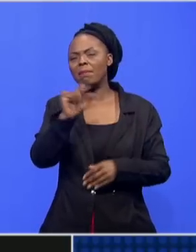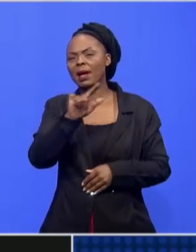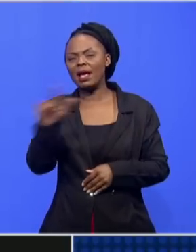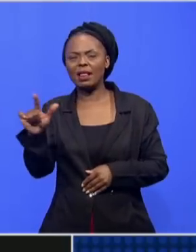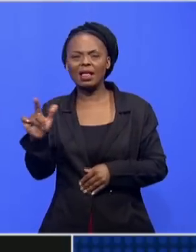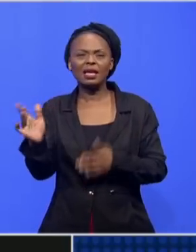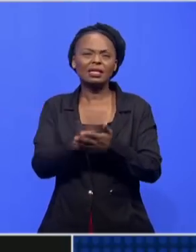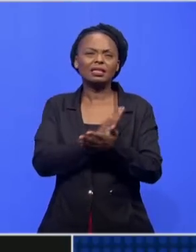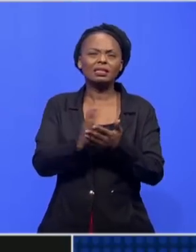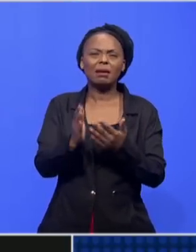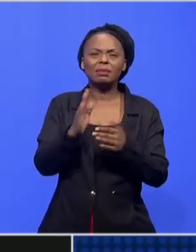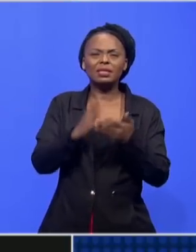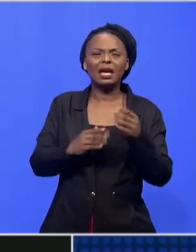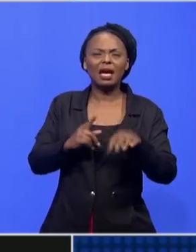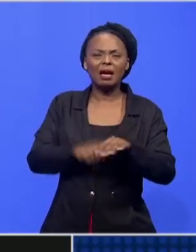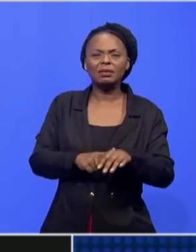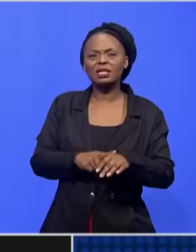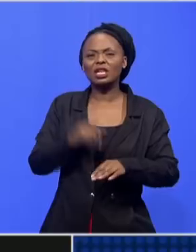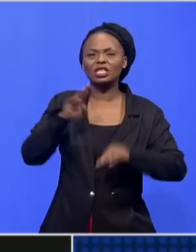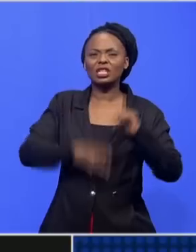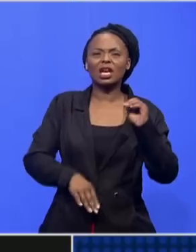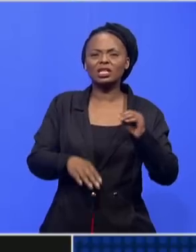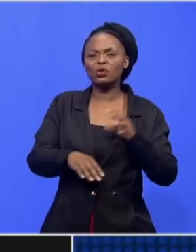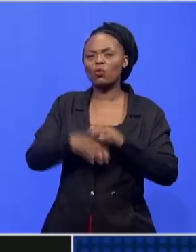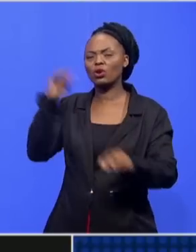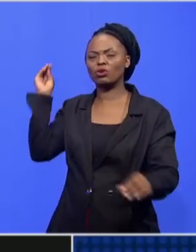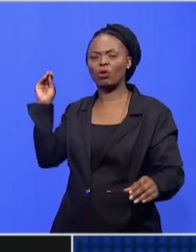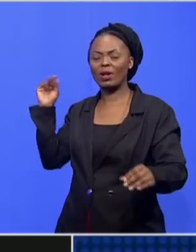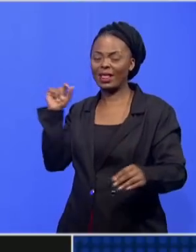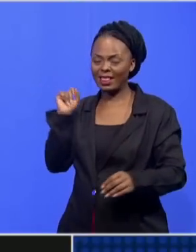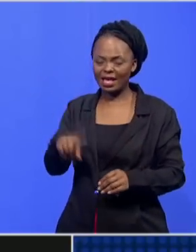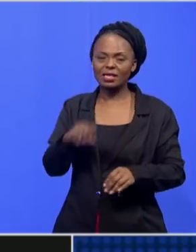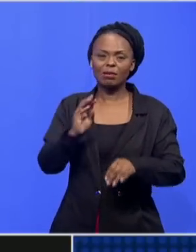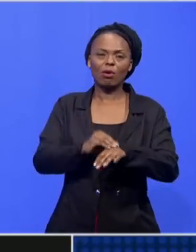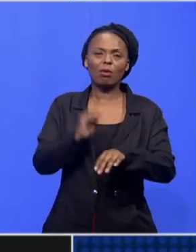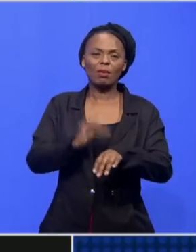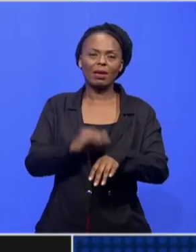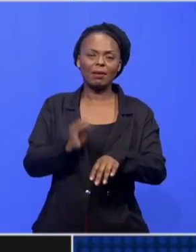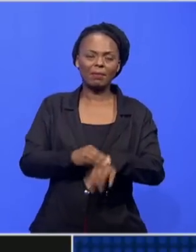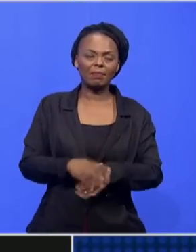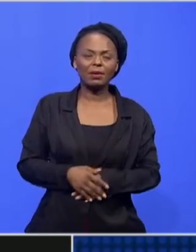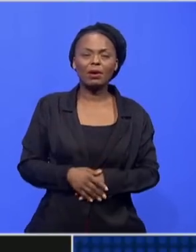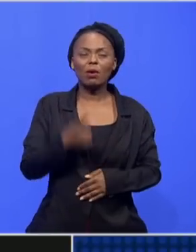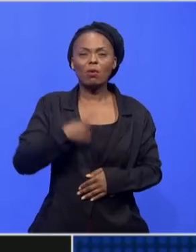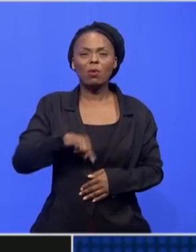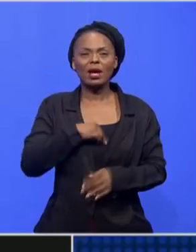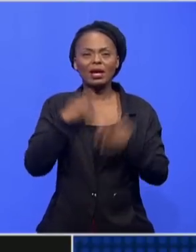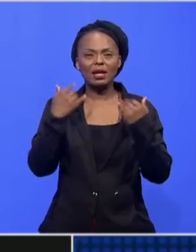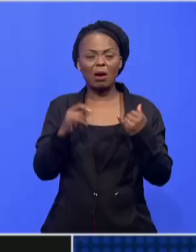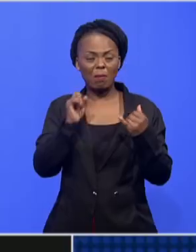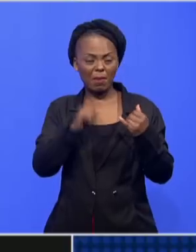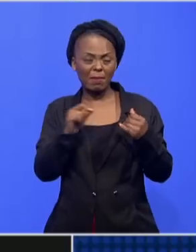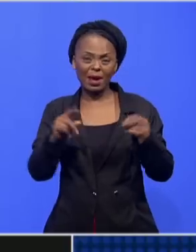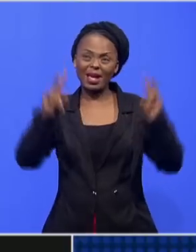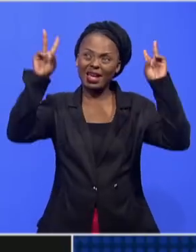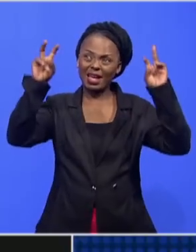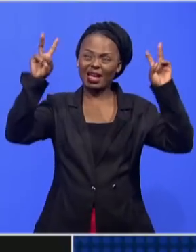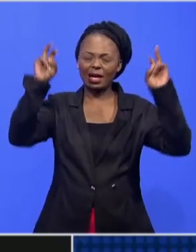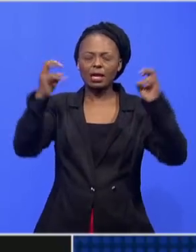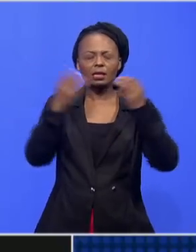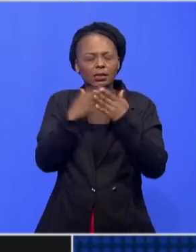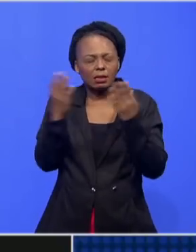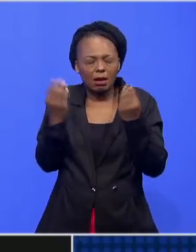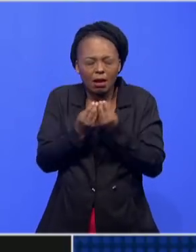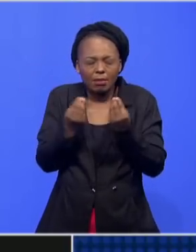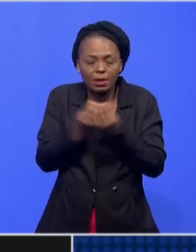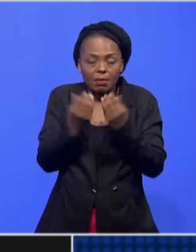are withdrawn, which is a problem. So we are praying that in this incident, something will be